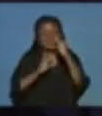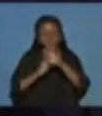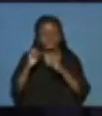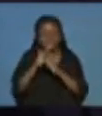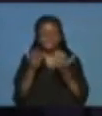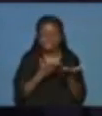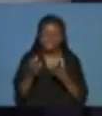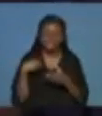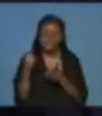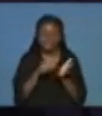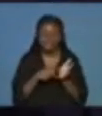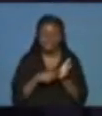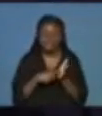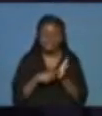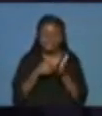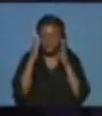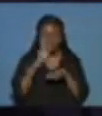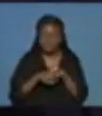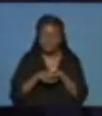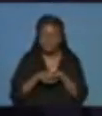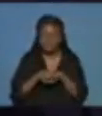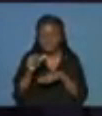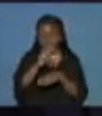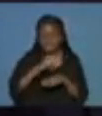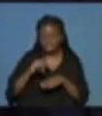critical national issues, provide a safety net